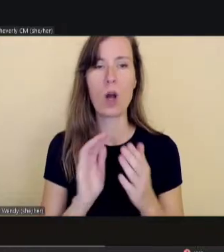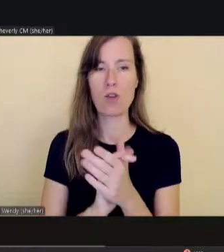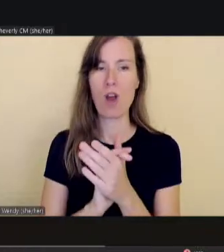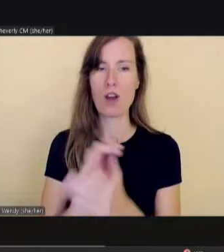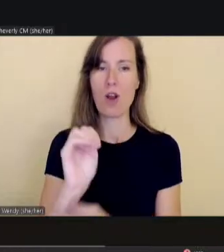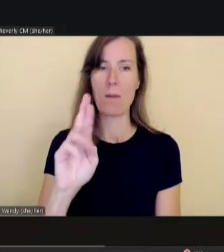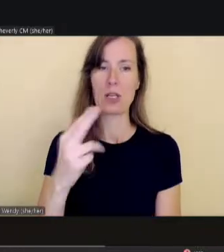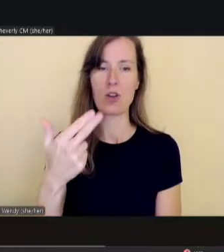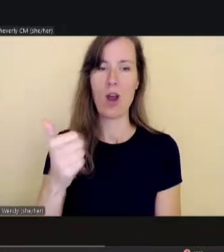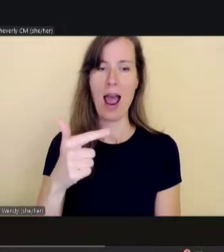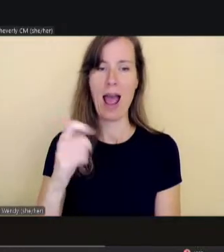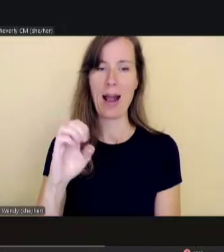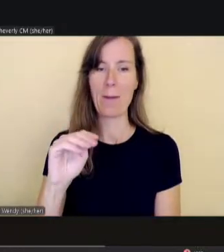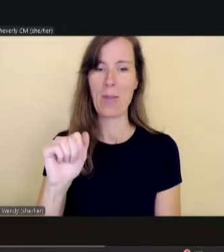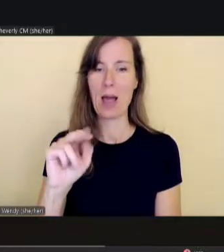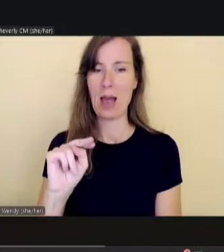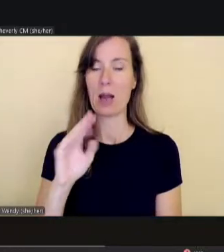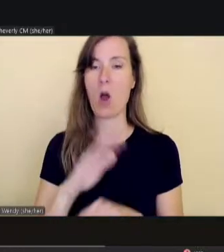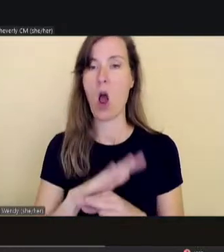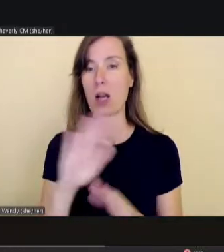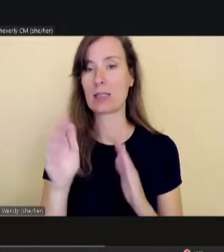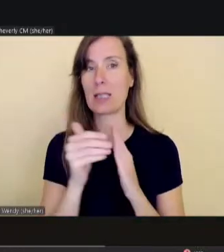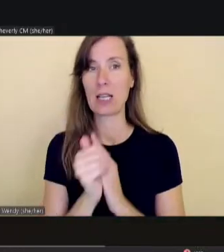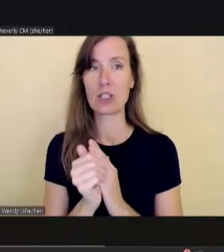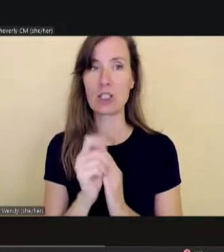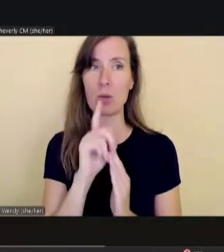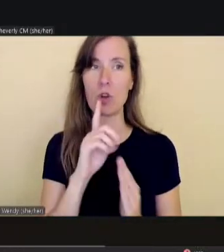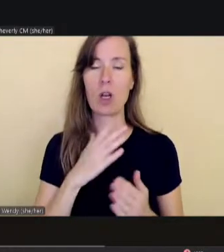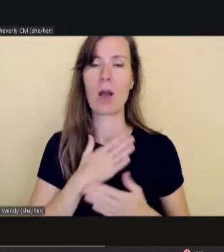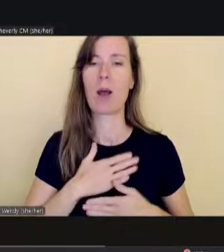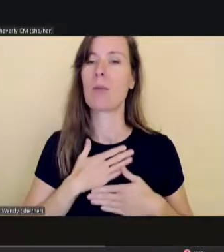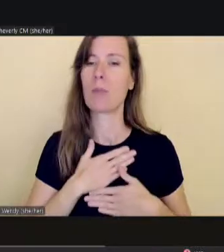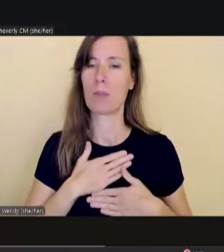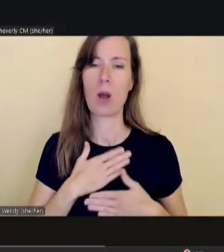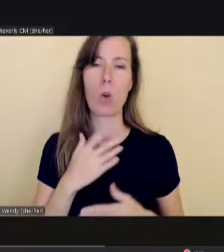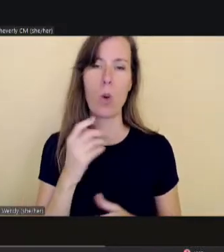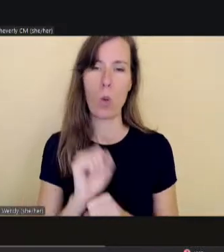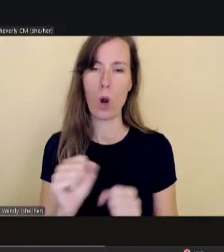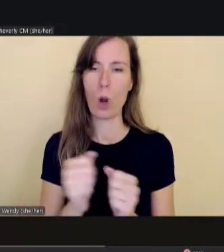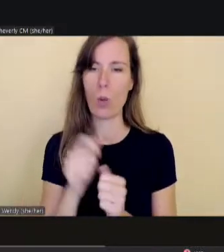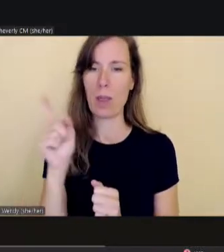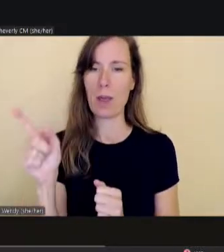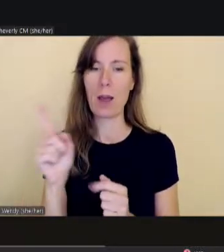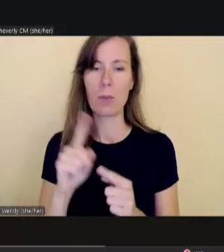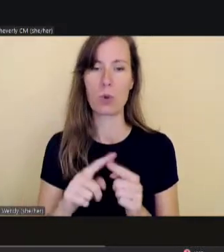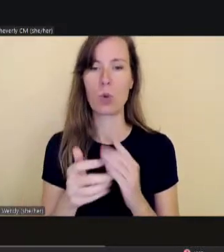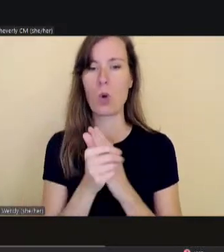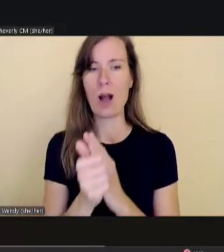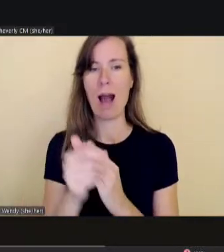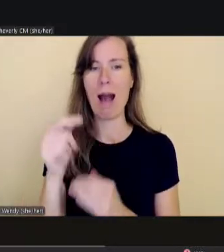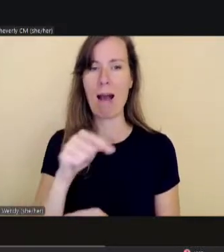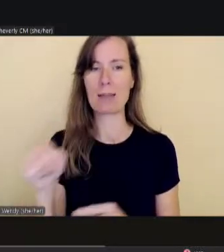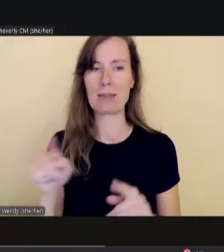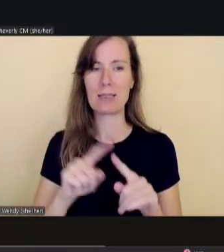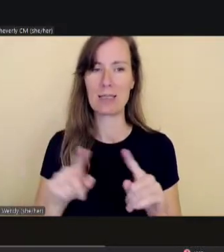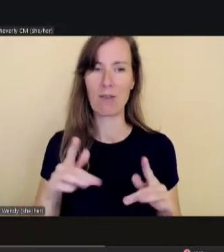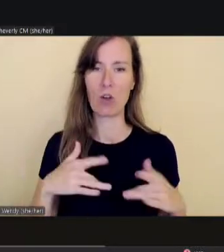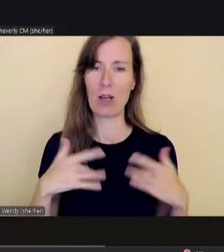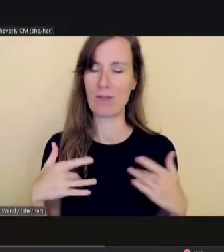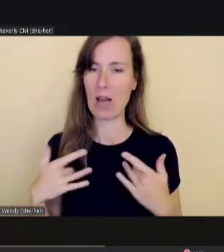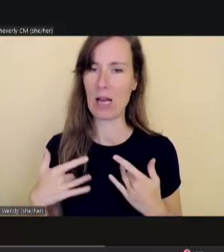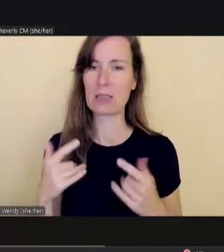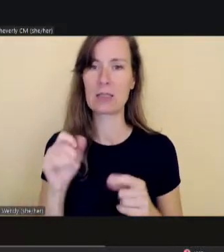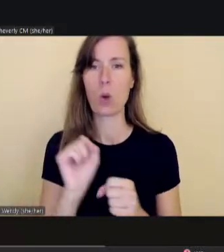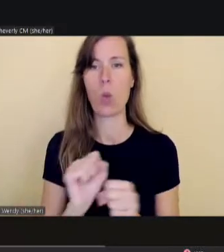Hageman on his leadership. It's been a pleasure working with him to guide these flagship events, as well as working with the rest